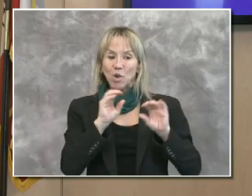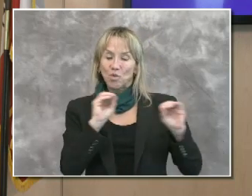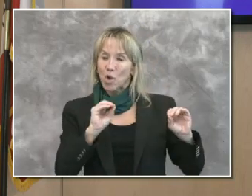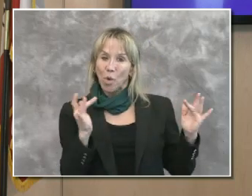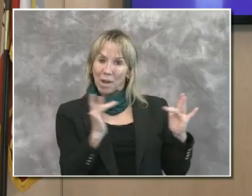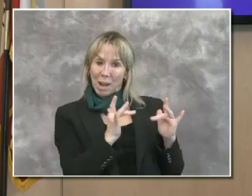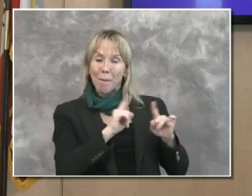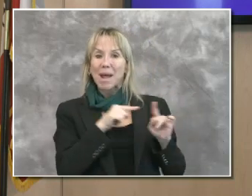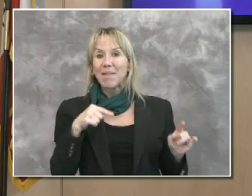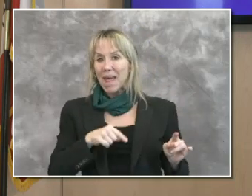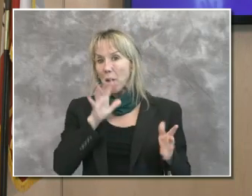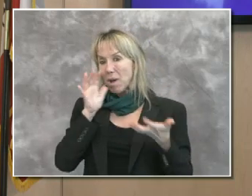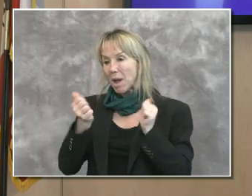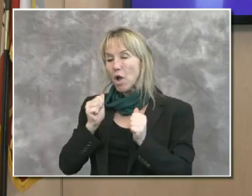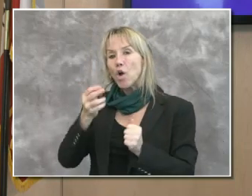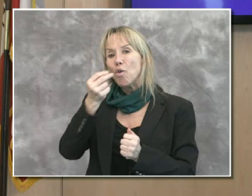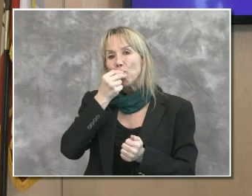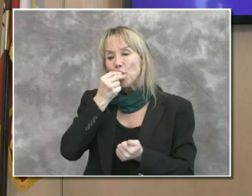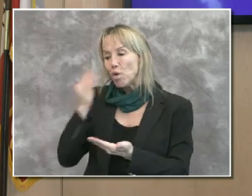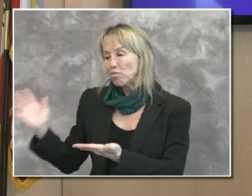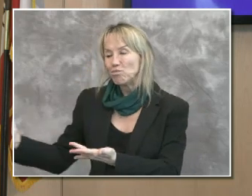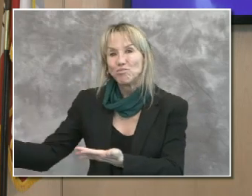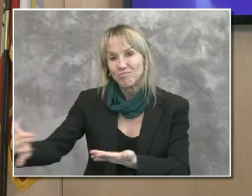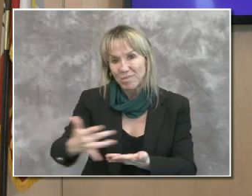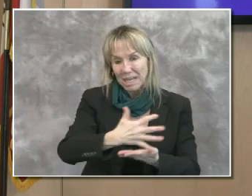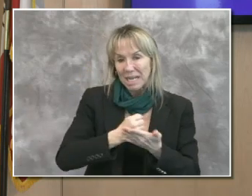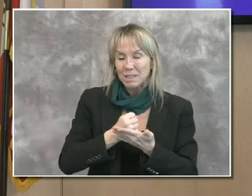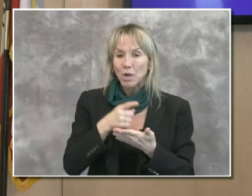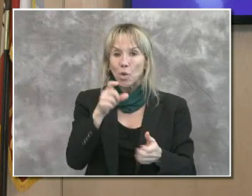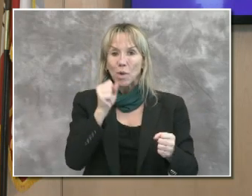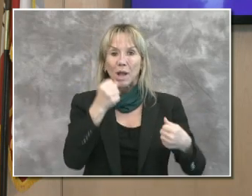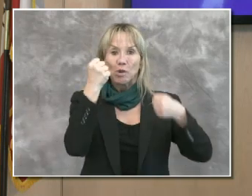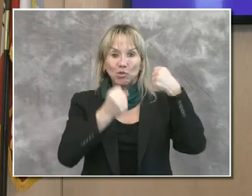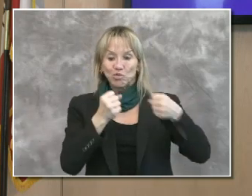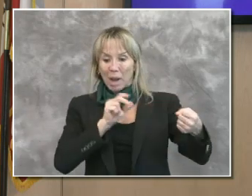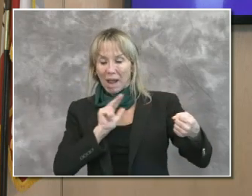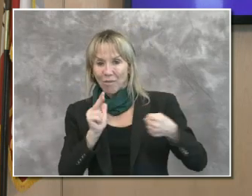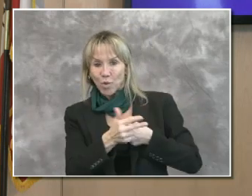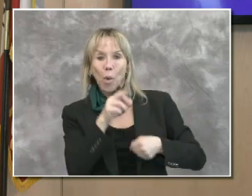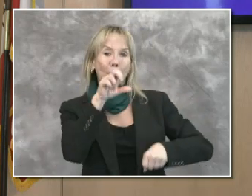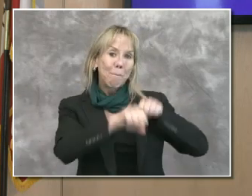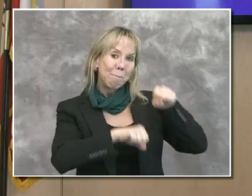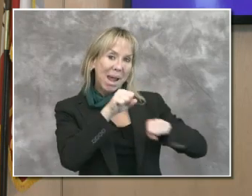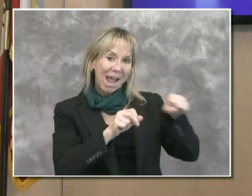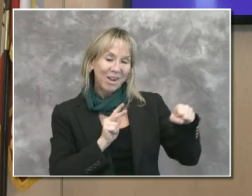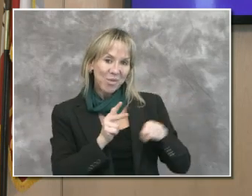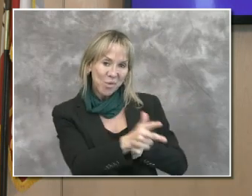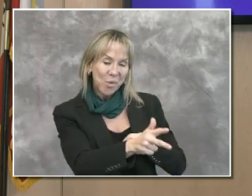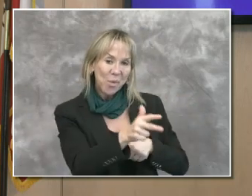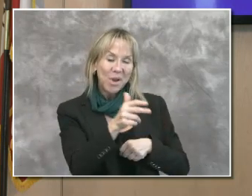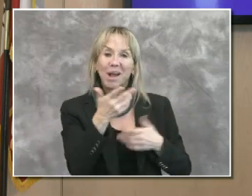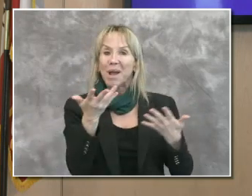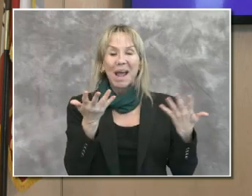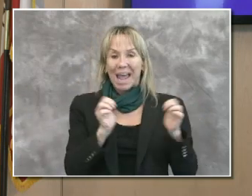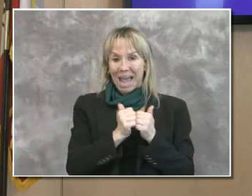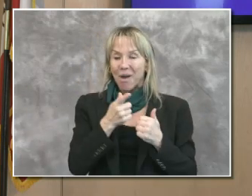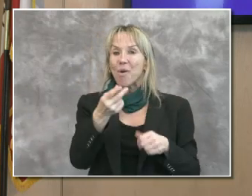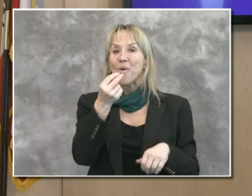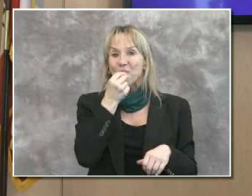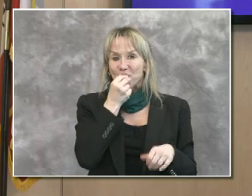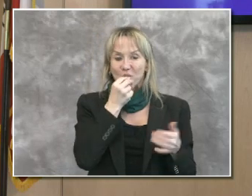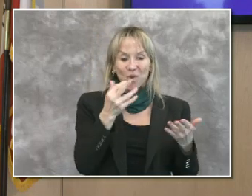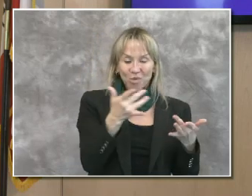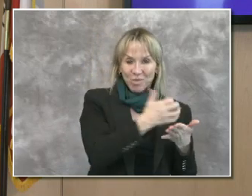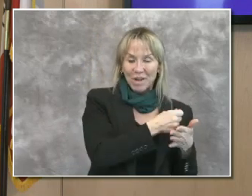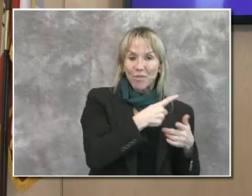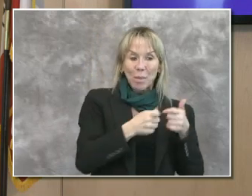food collection via drive-through or a bike-through system tomorrow. You can bike or drive to the food drive from 10